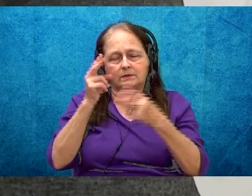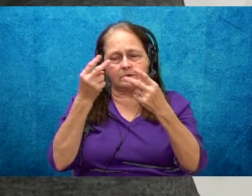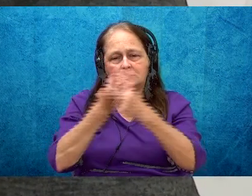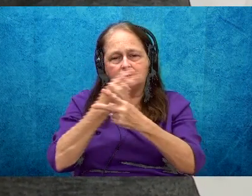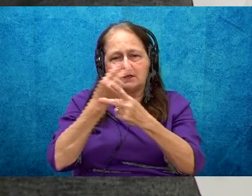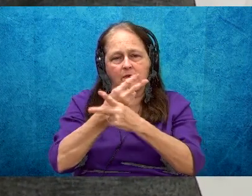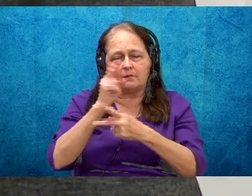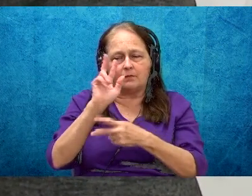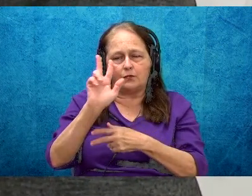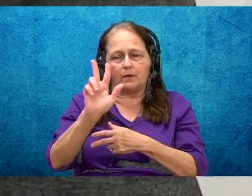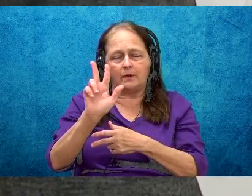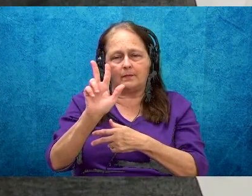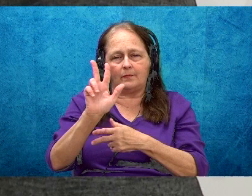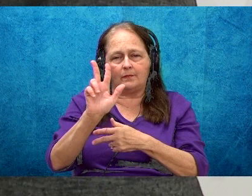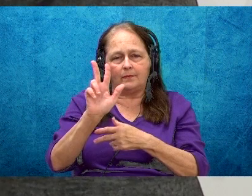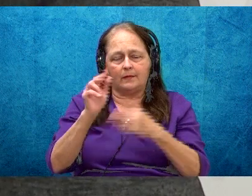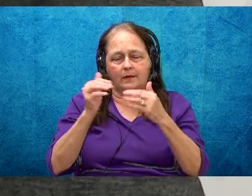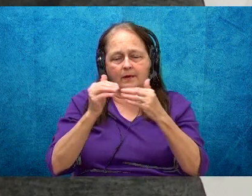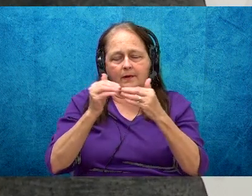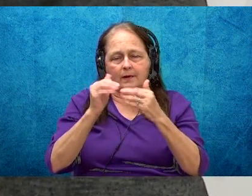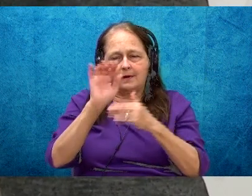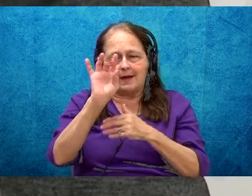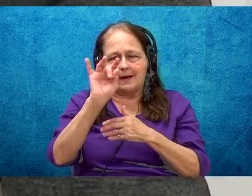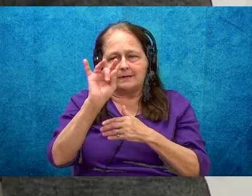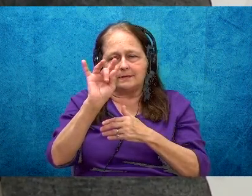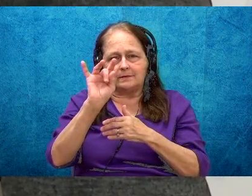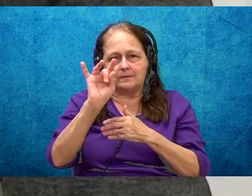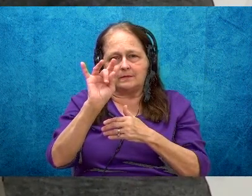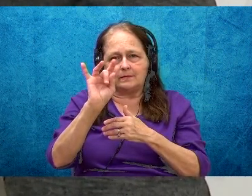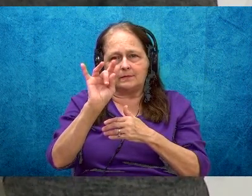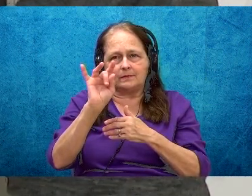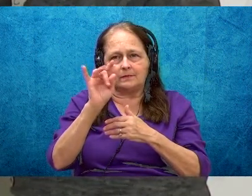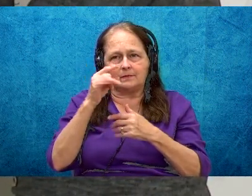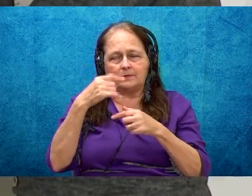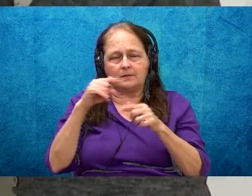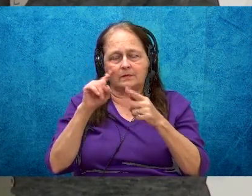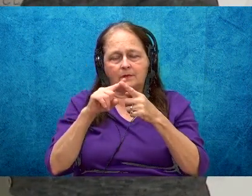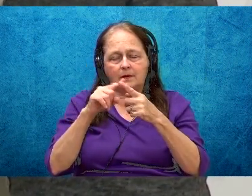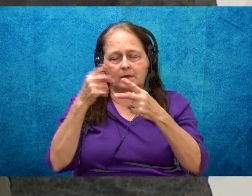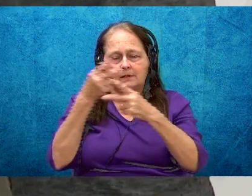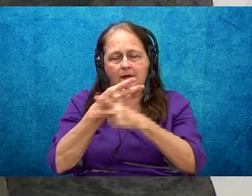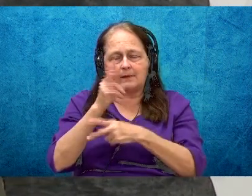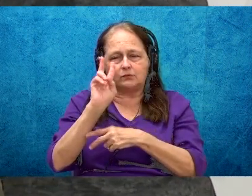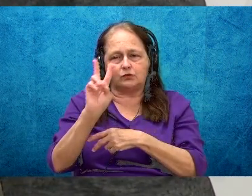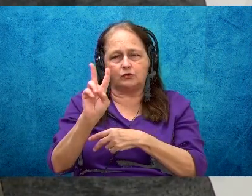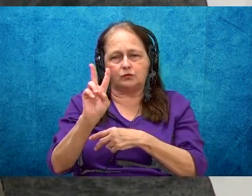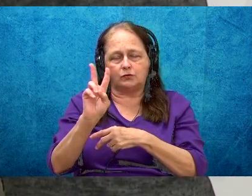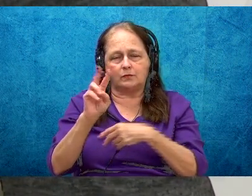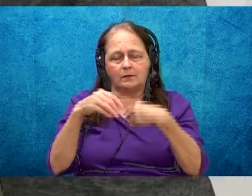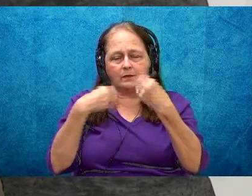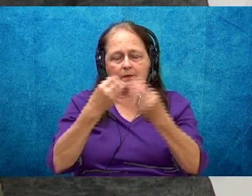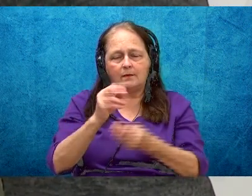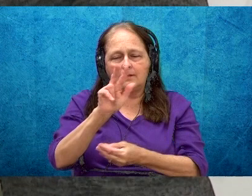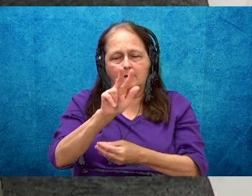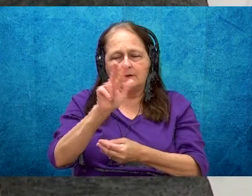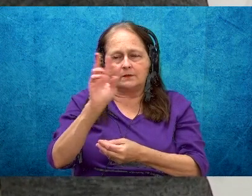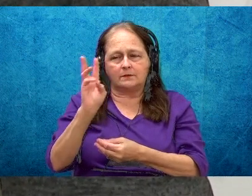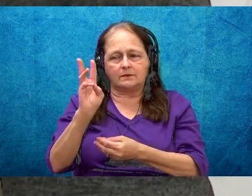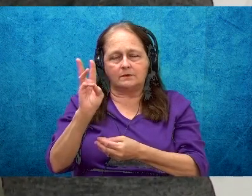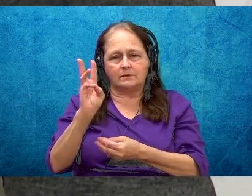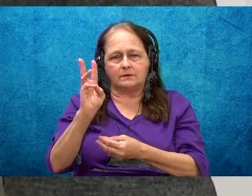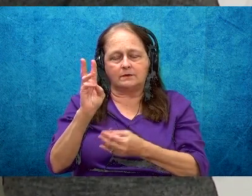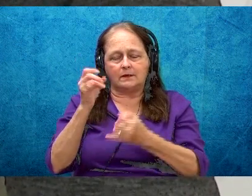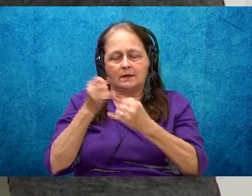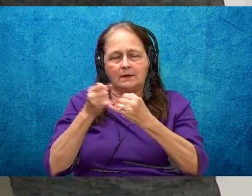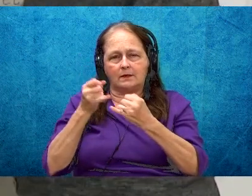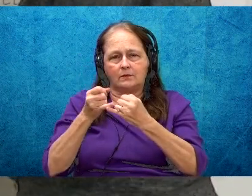times 3 equals 18. Then you're going to do times 2, which gives you 36